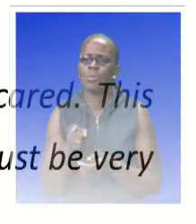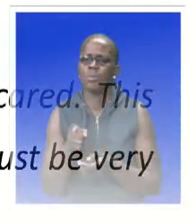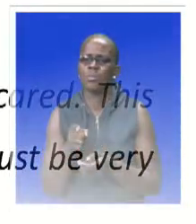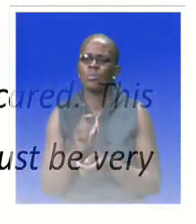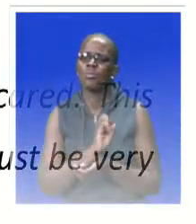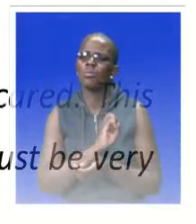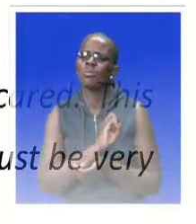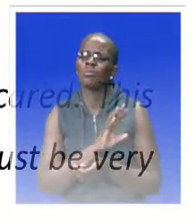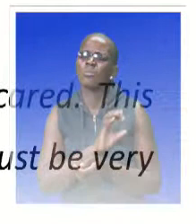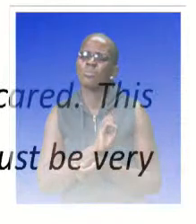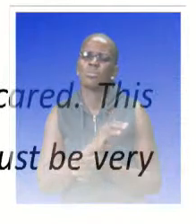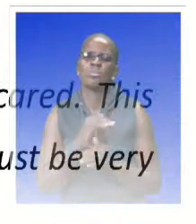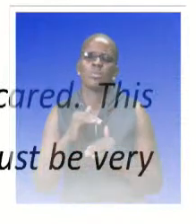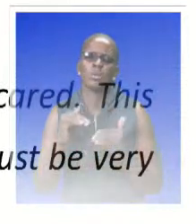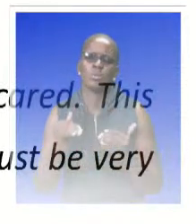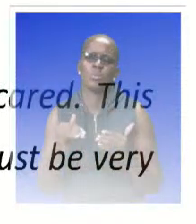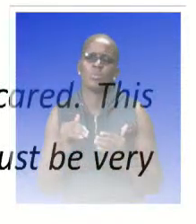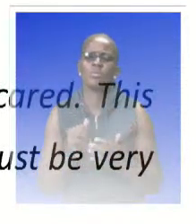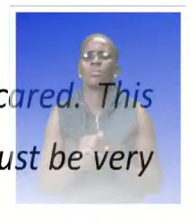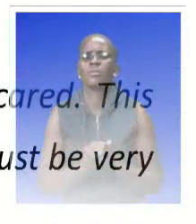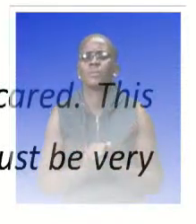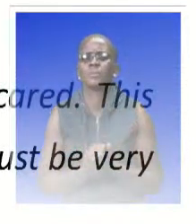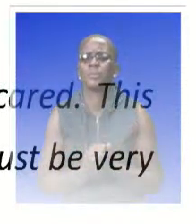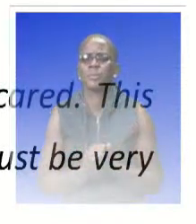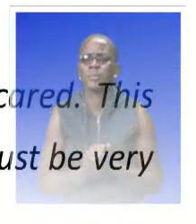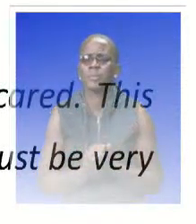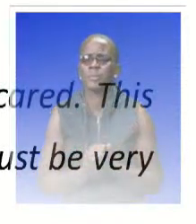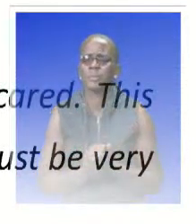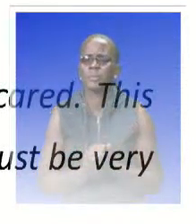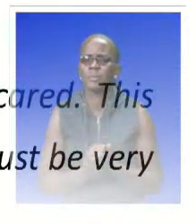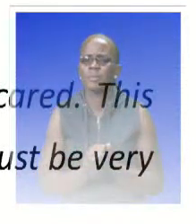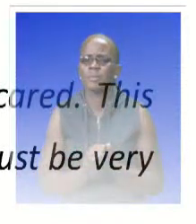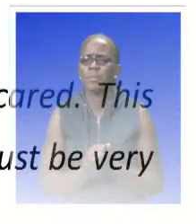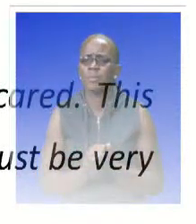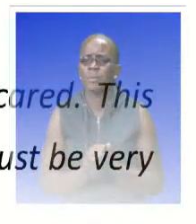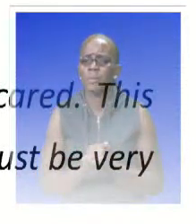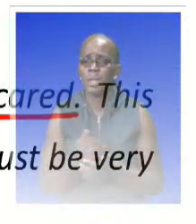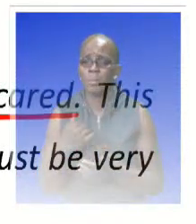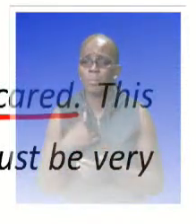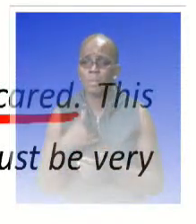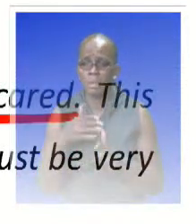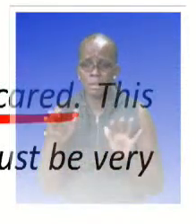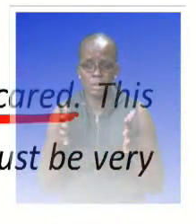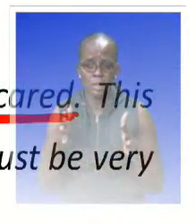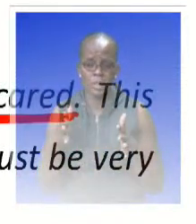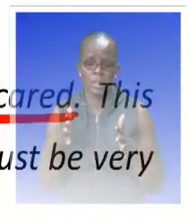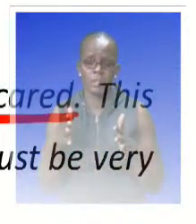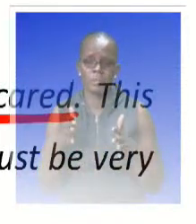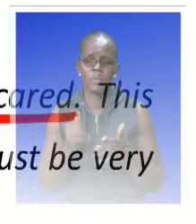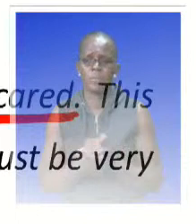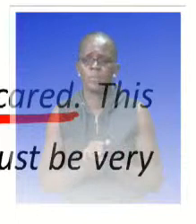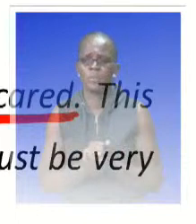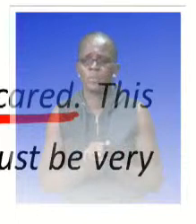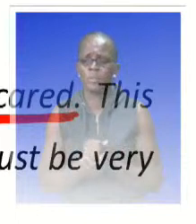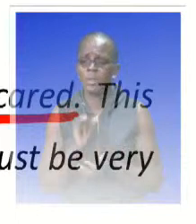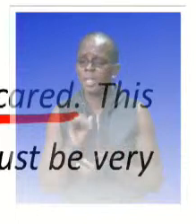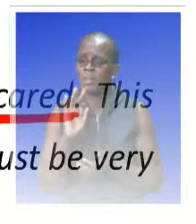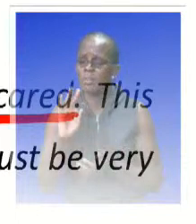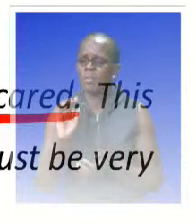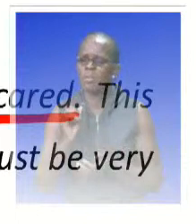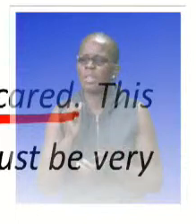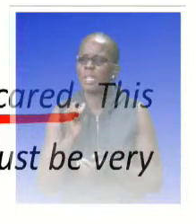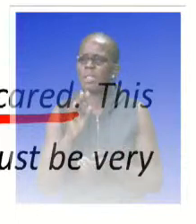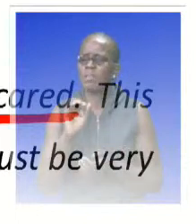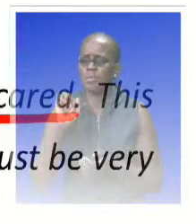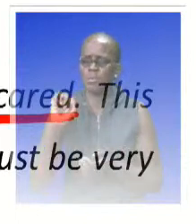come across as insensitive, especially in such situations. And I'm very scared. If you're scared, then you are not positive. Your friend